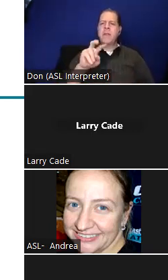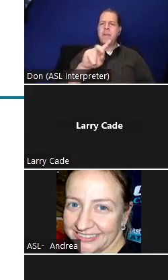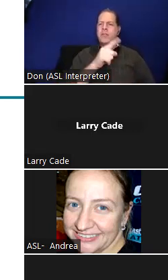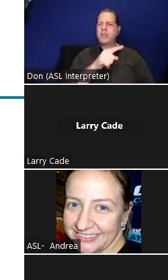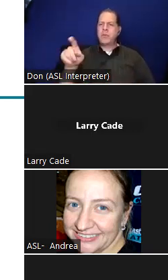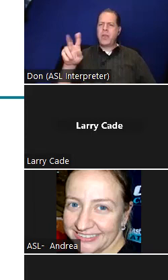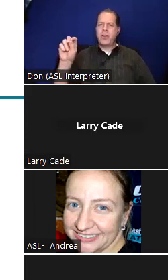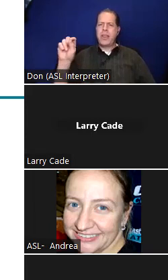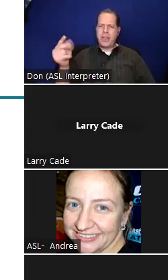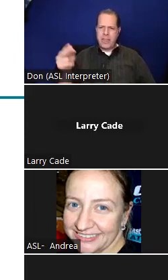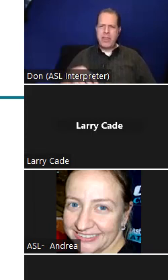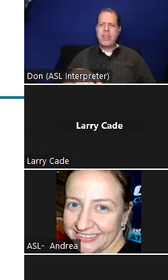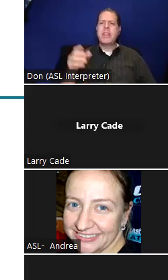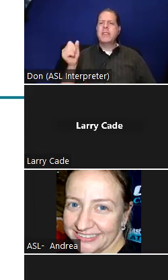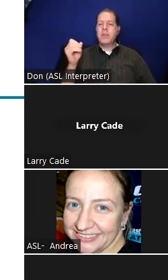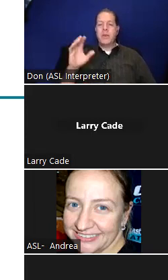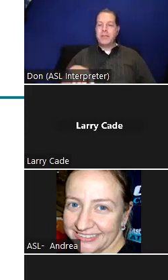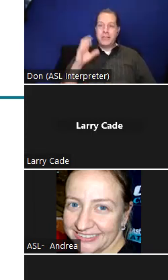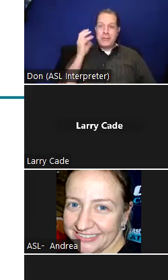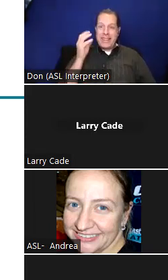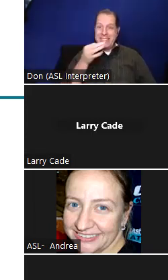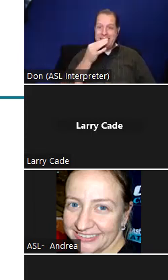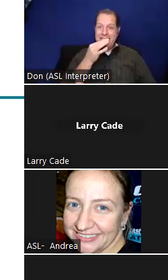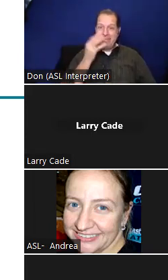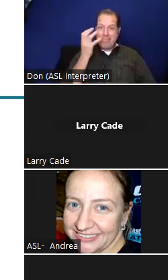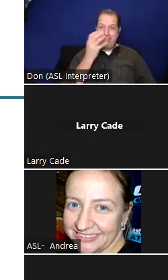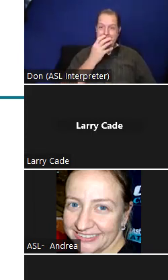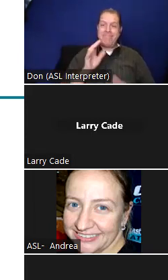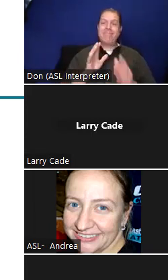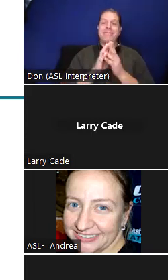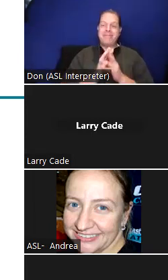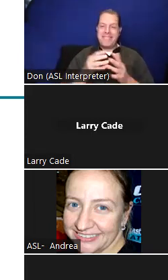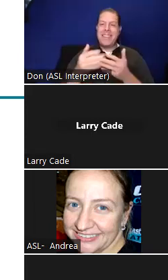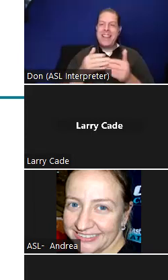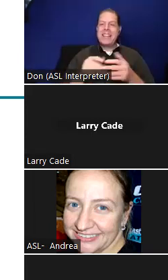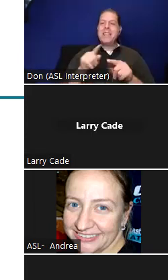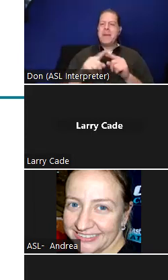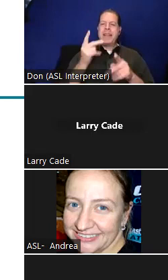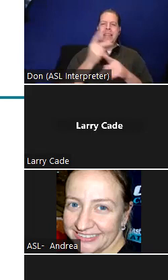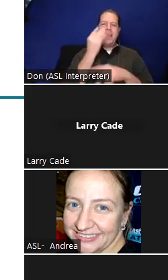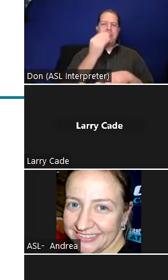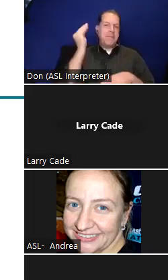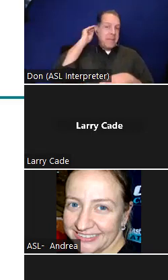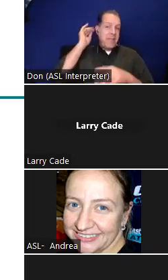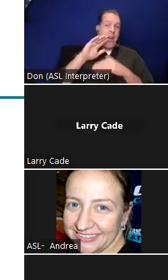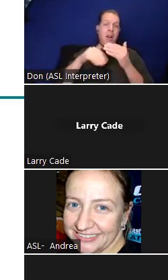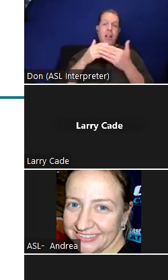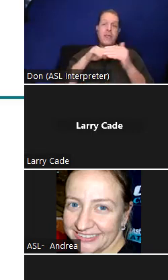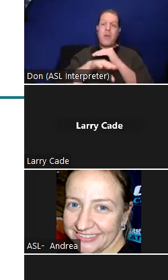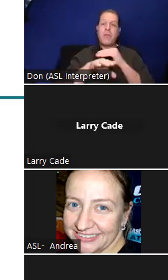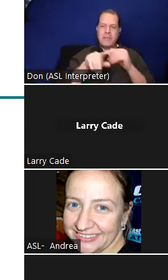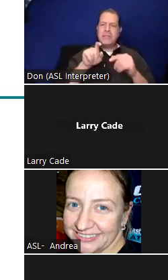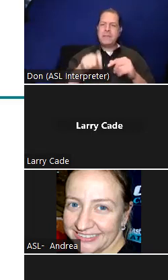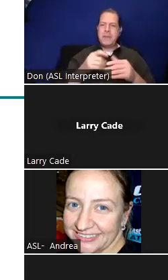30th. So crazy to think it's right around the corner already. But keep in mind that all enrollments must be received